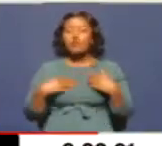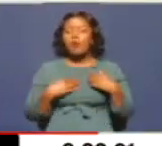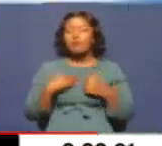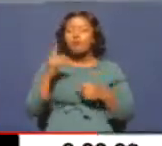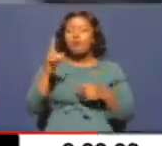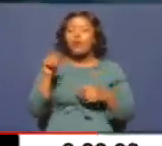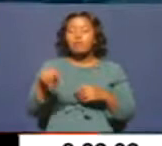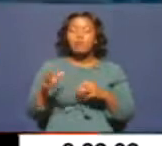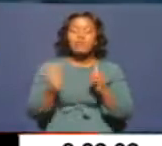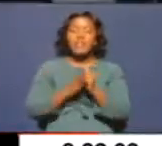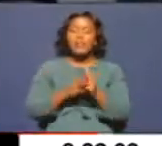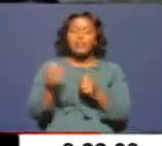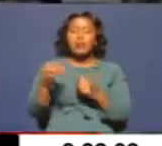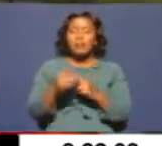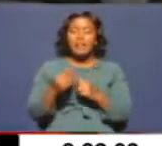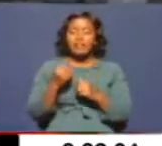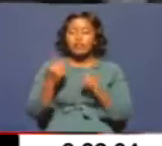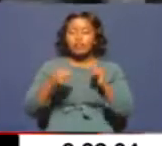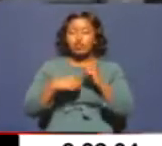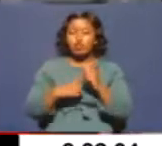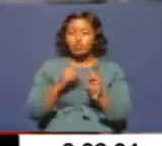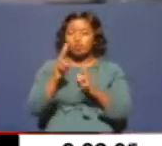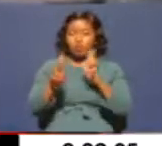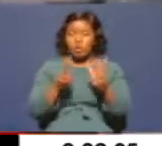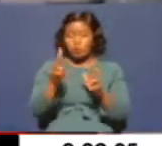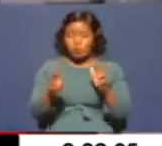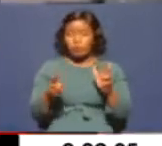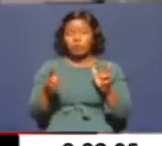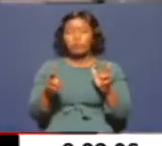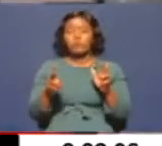by June 2022. Regina Manyara reporting for Prime Edition.